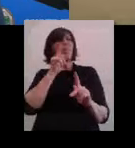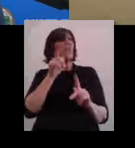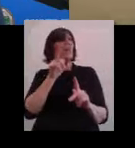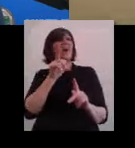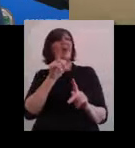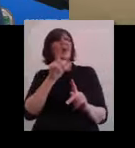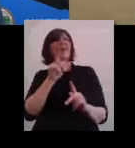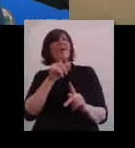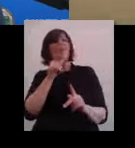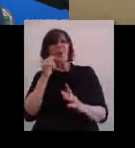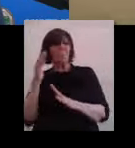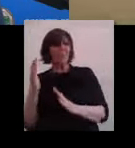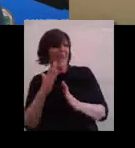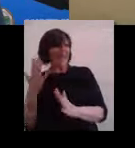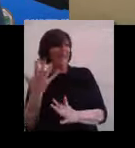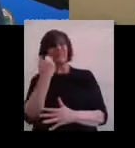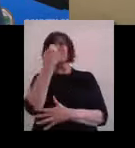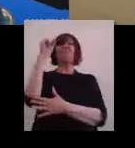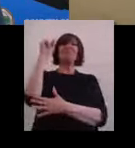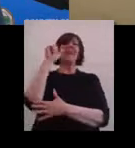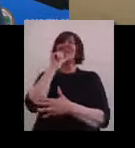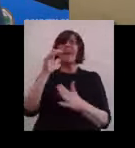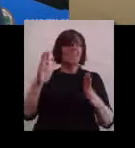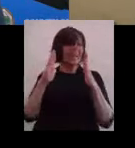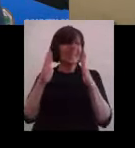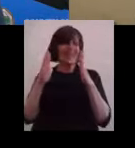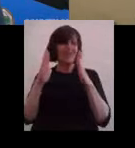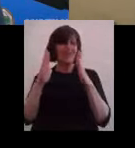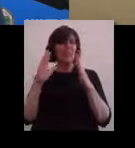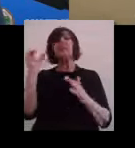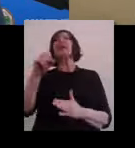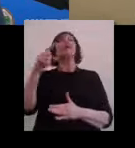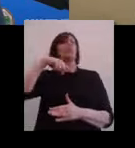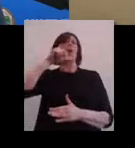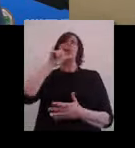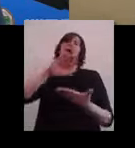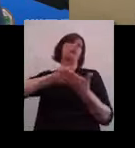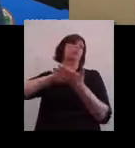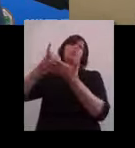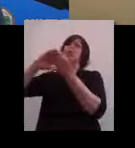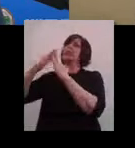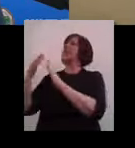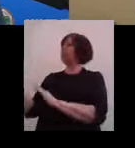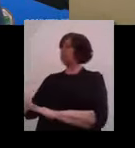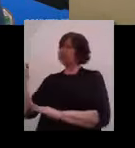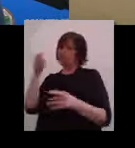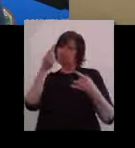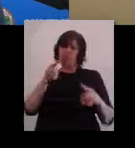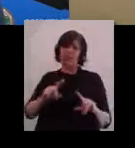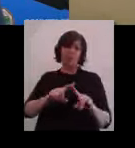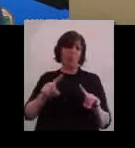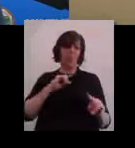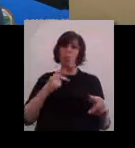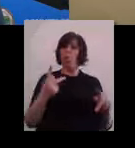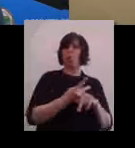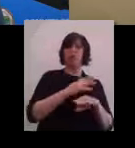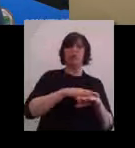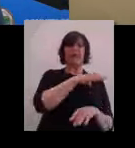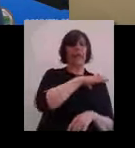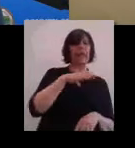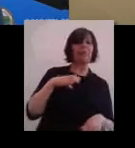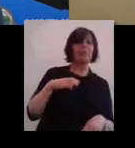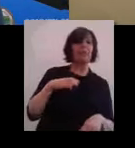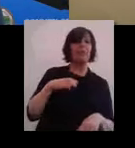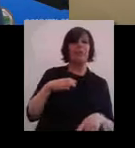on in our community. We are not New York City. I'll agree with that. But we are worse than Cleveland and Cuyahoga County.